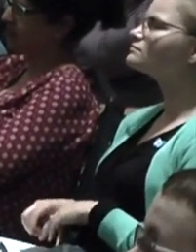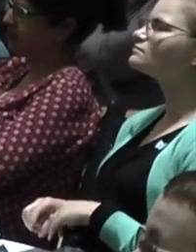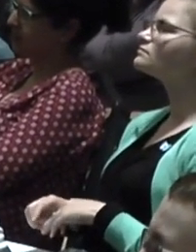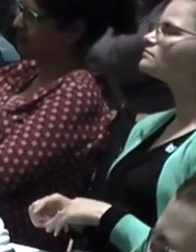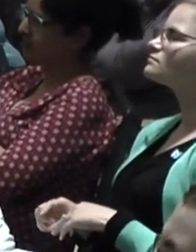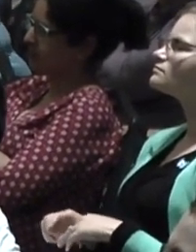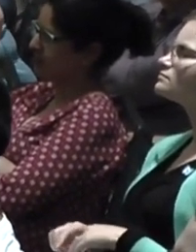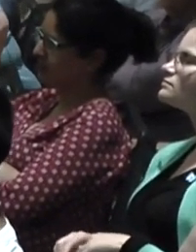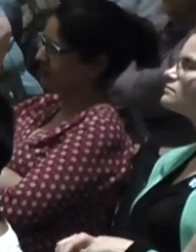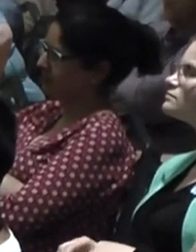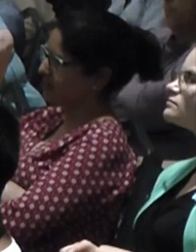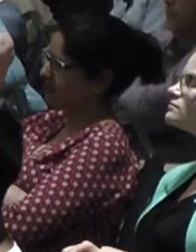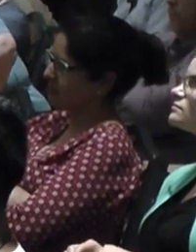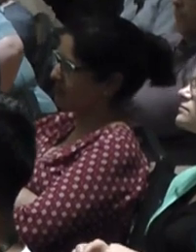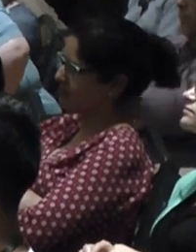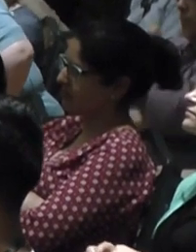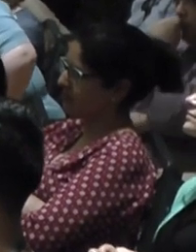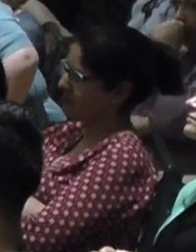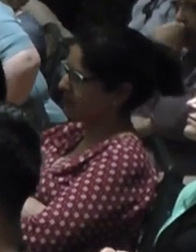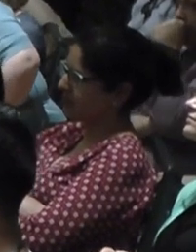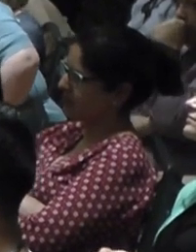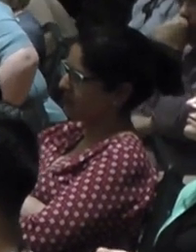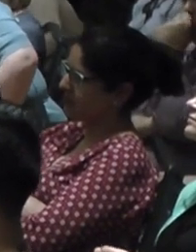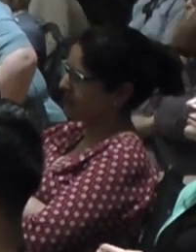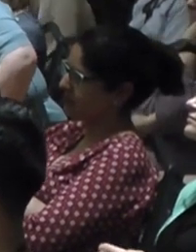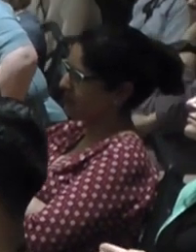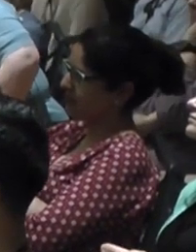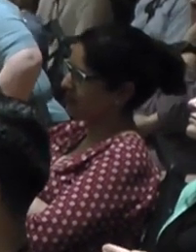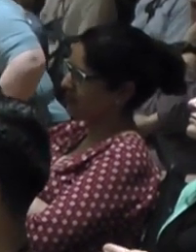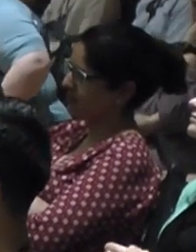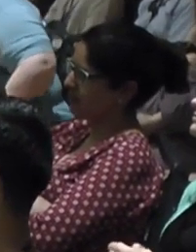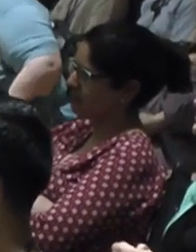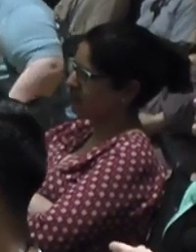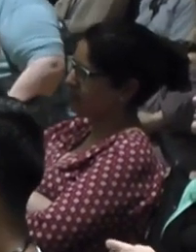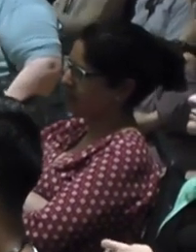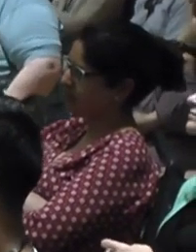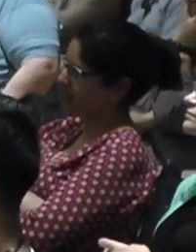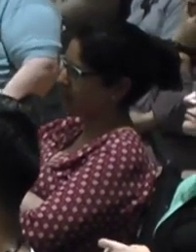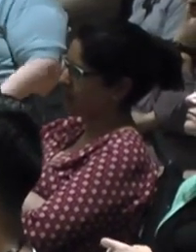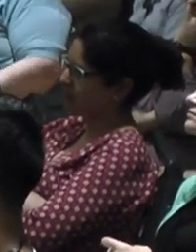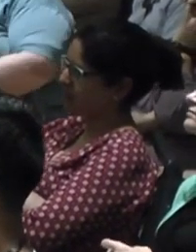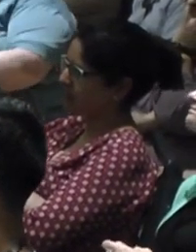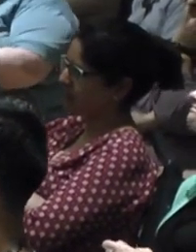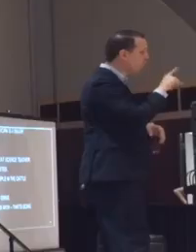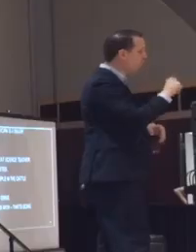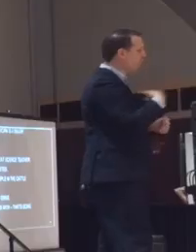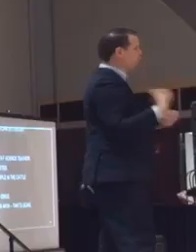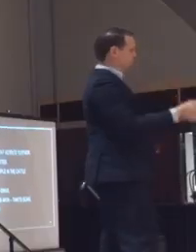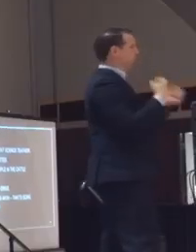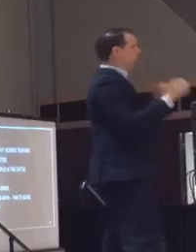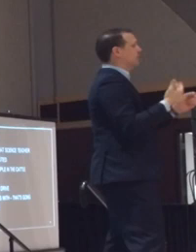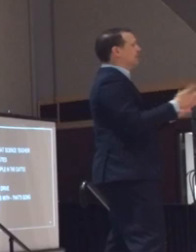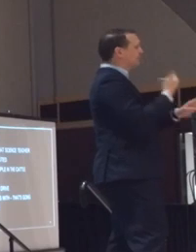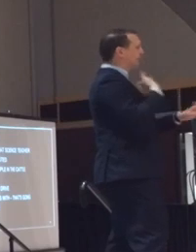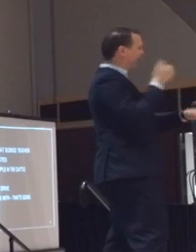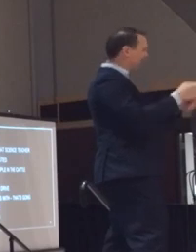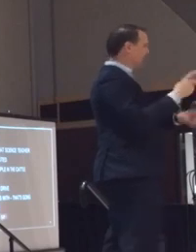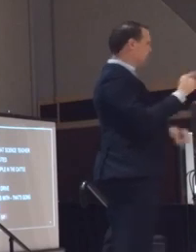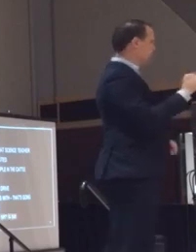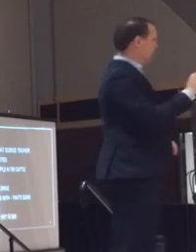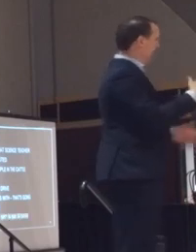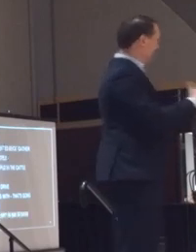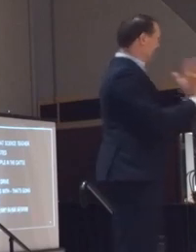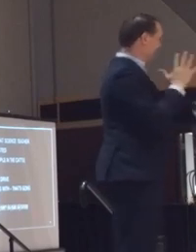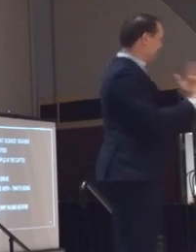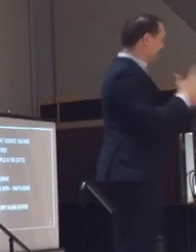multitasking. That's going to take longer. I did 200 miles on dirt roads before I did any traffic.